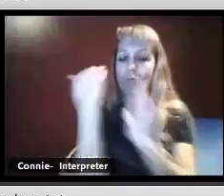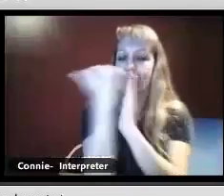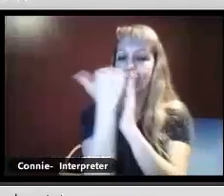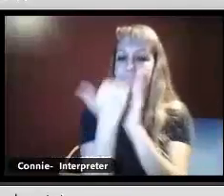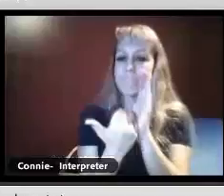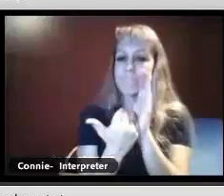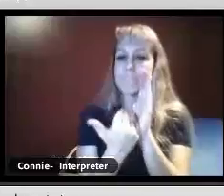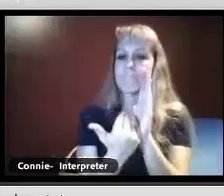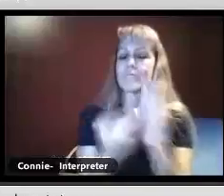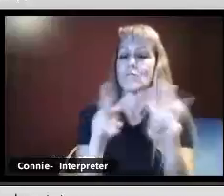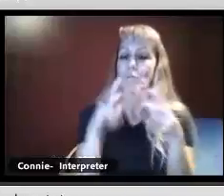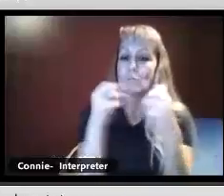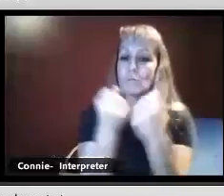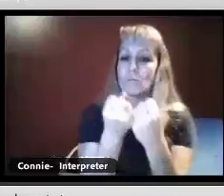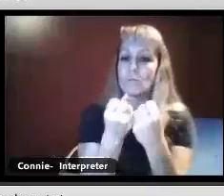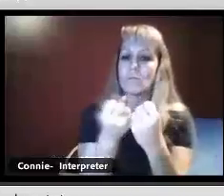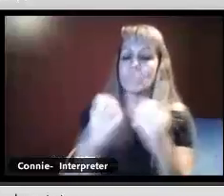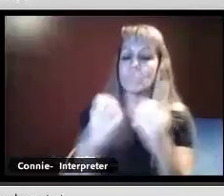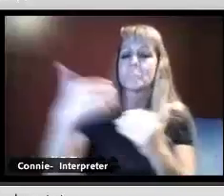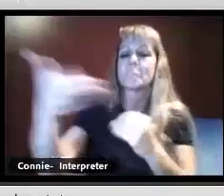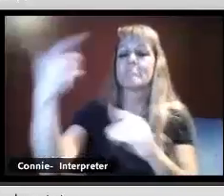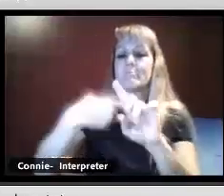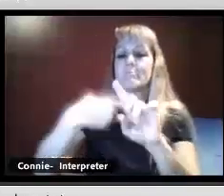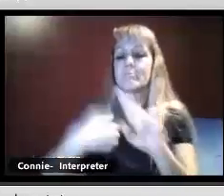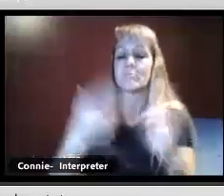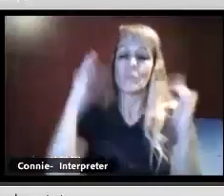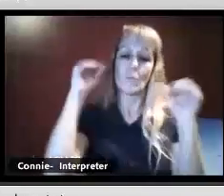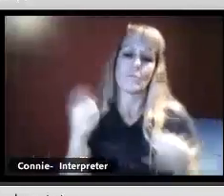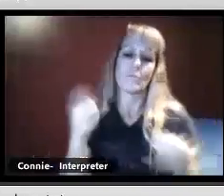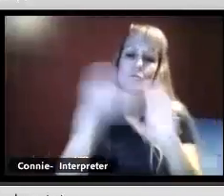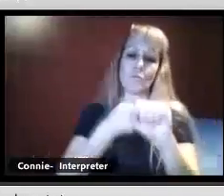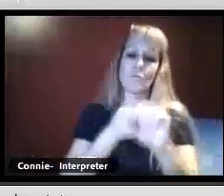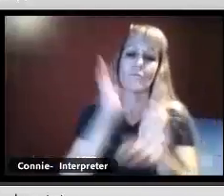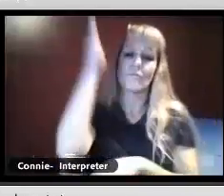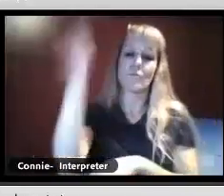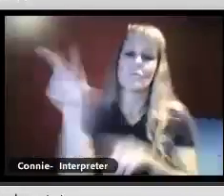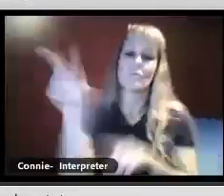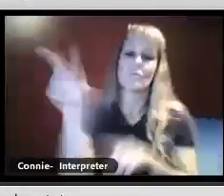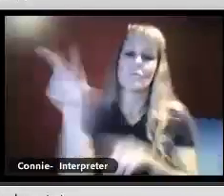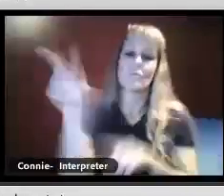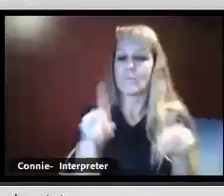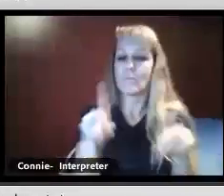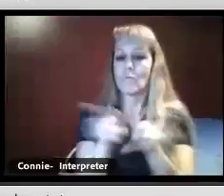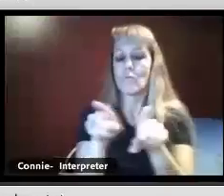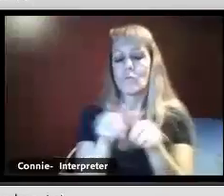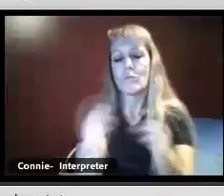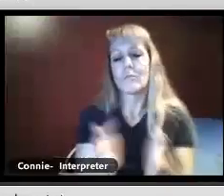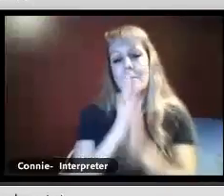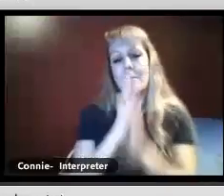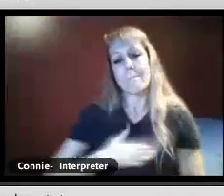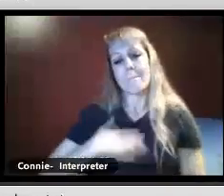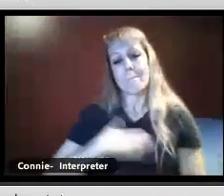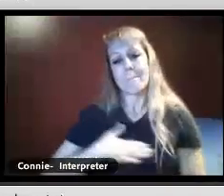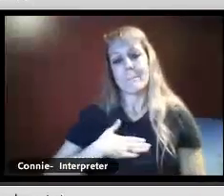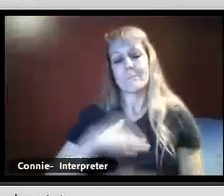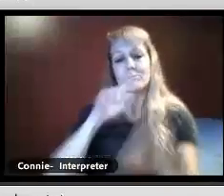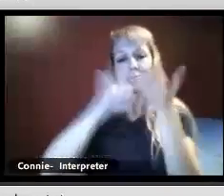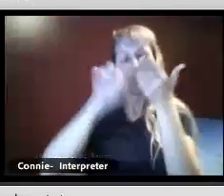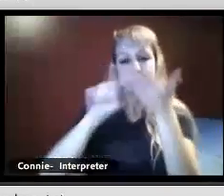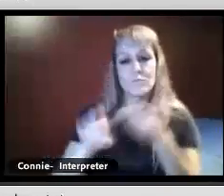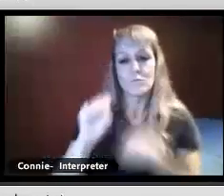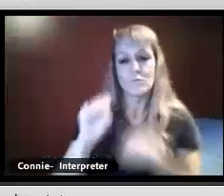months ahead and hope you are able to join us for future training opportunities. We also ask that you please feel free to keep checking the SWFLN